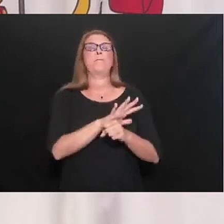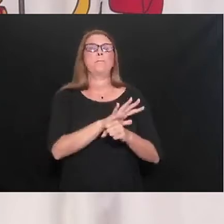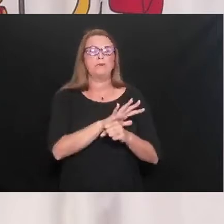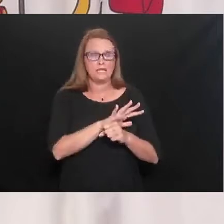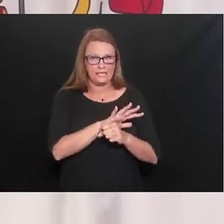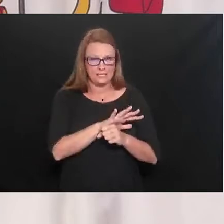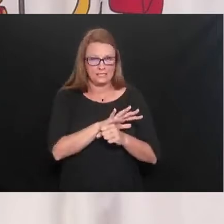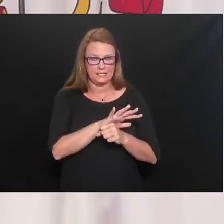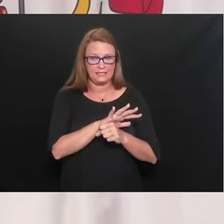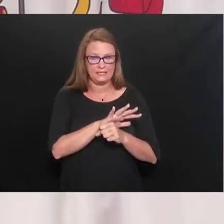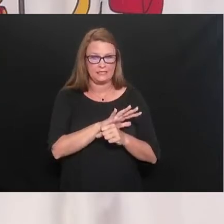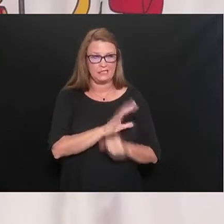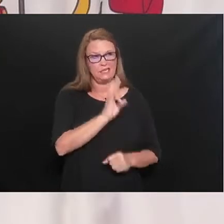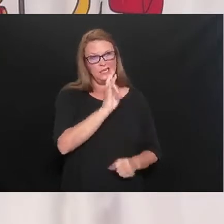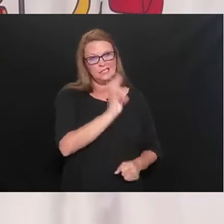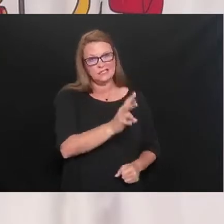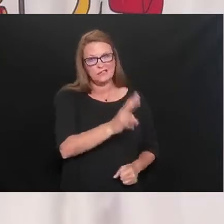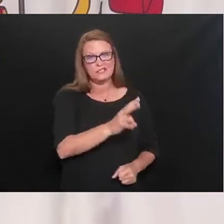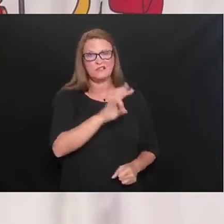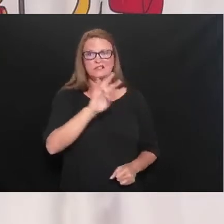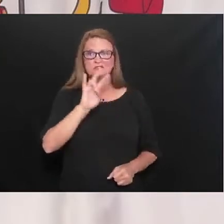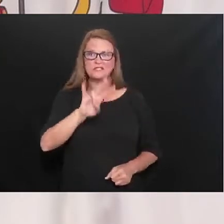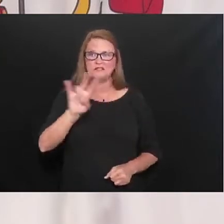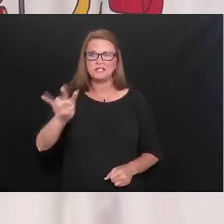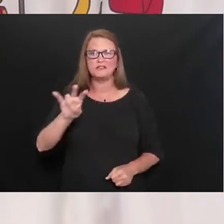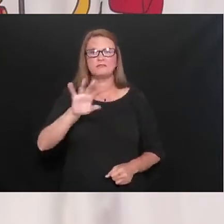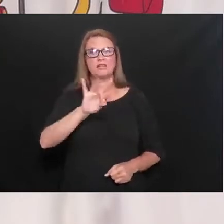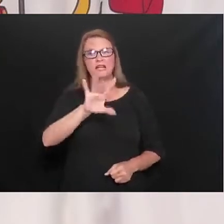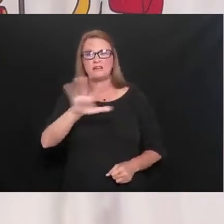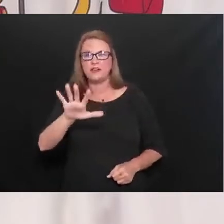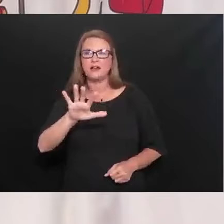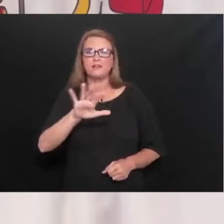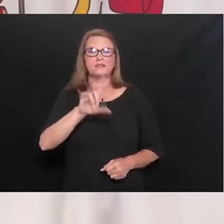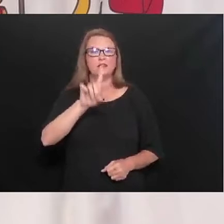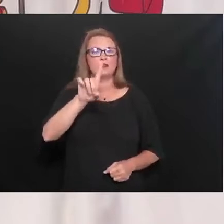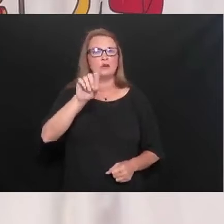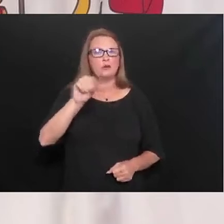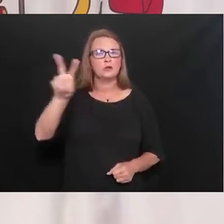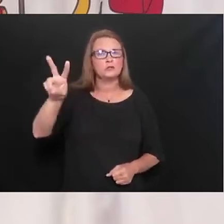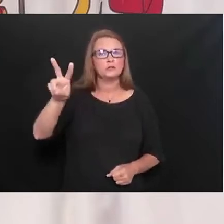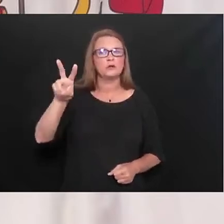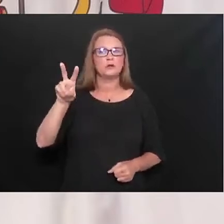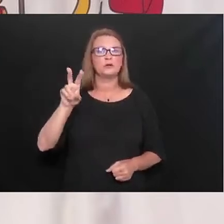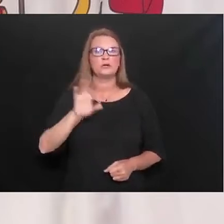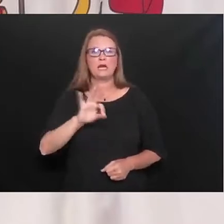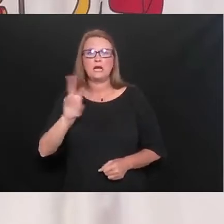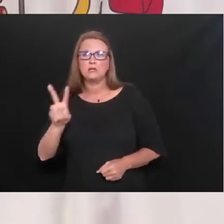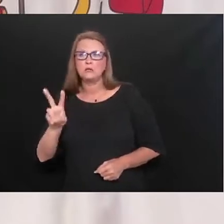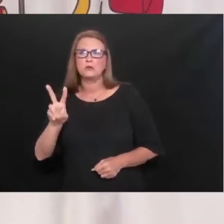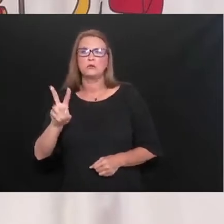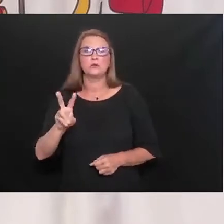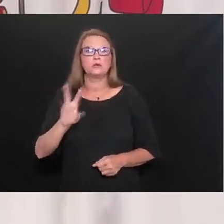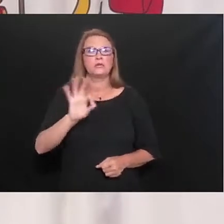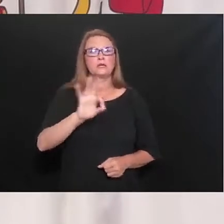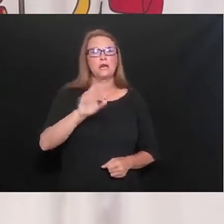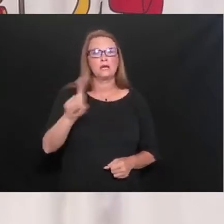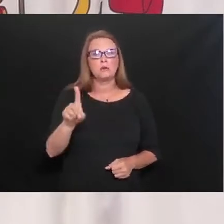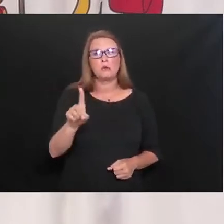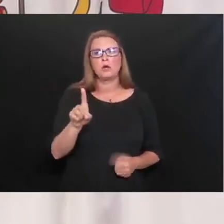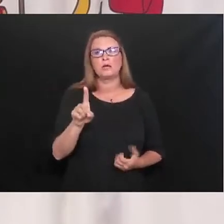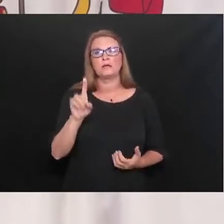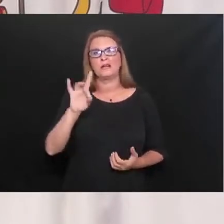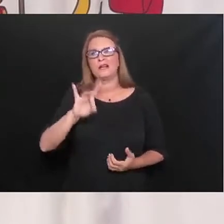almost 77, 85, 102, 92,